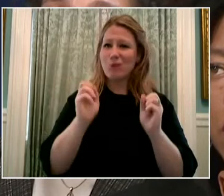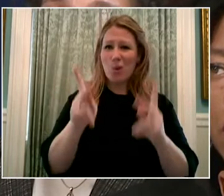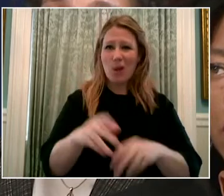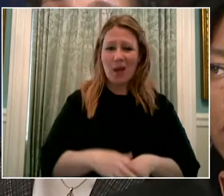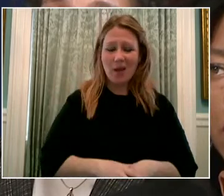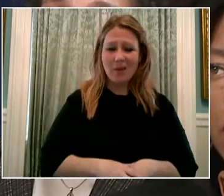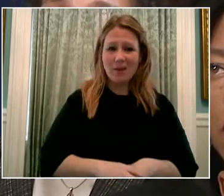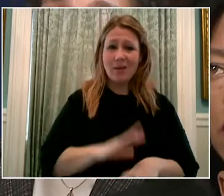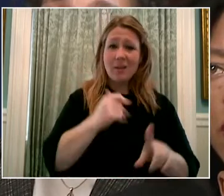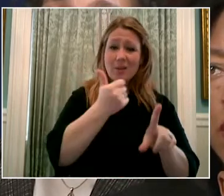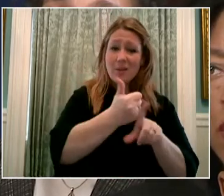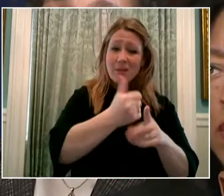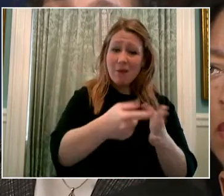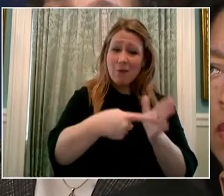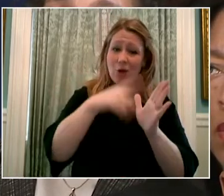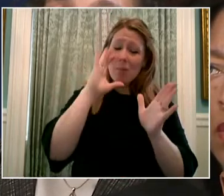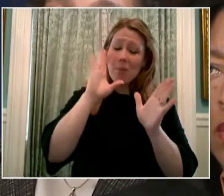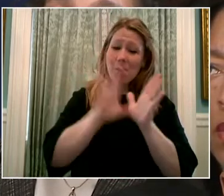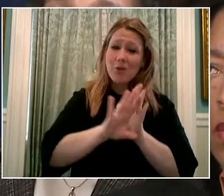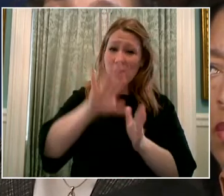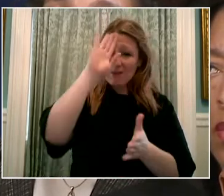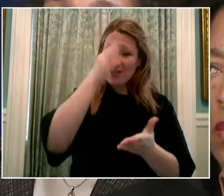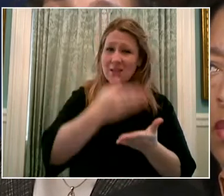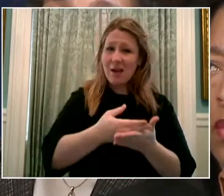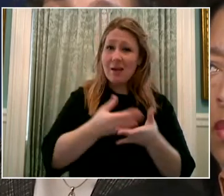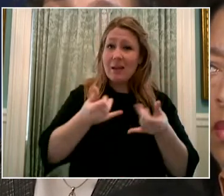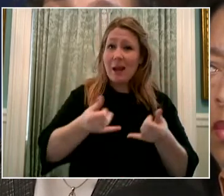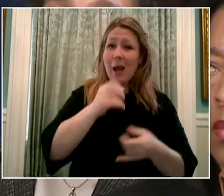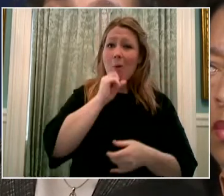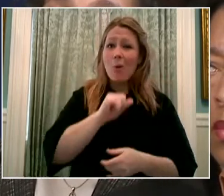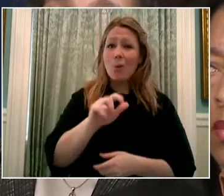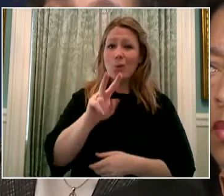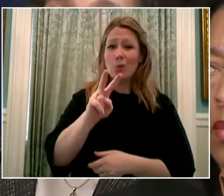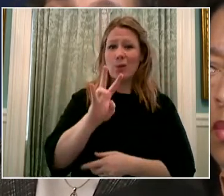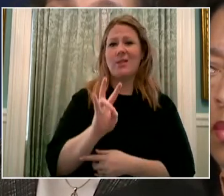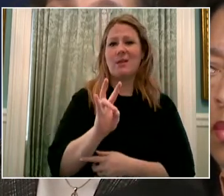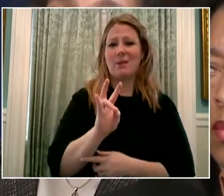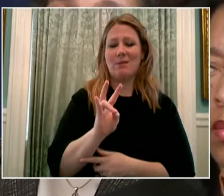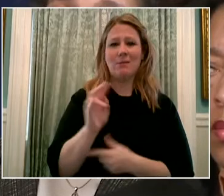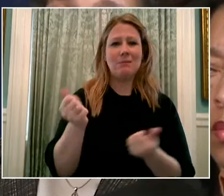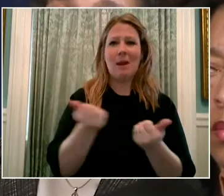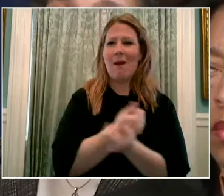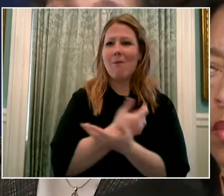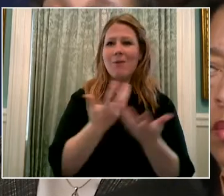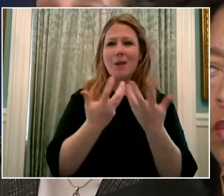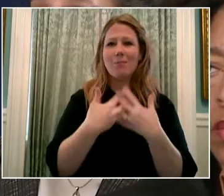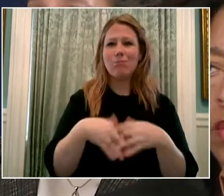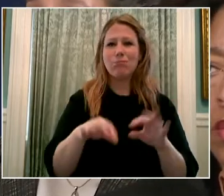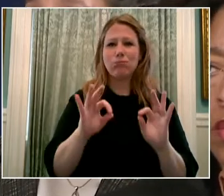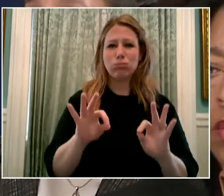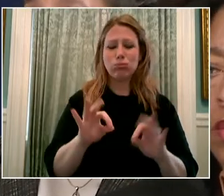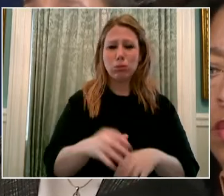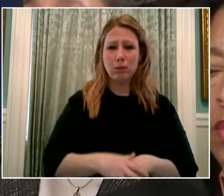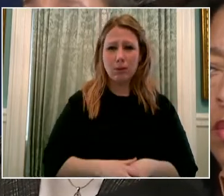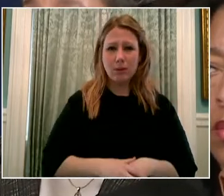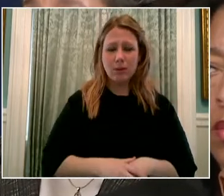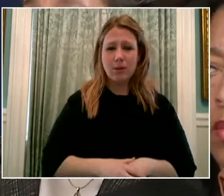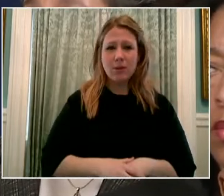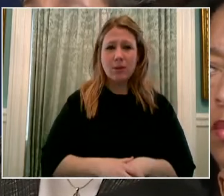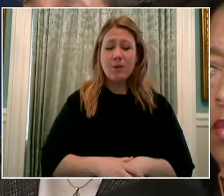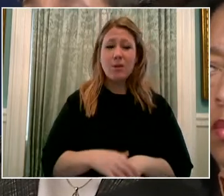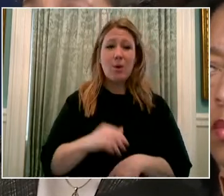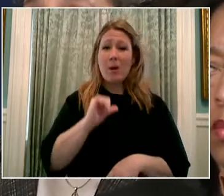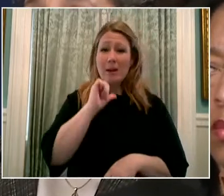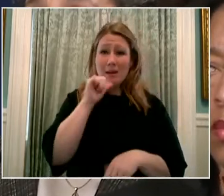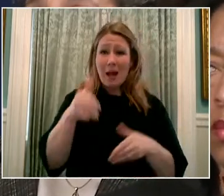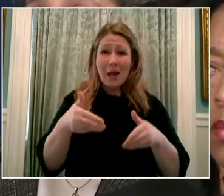bring people here, to have suffering, to go through that and not be able to work. Today, we're just asking for people to be as humane as